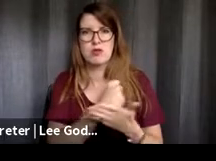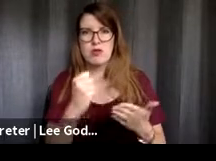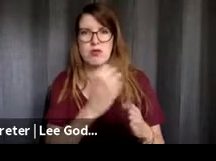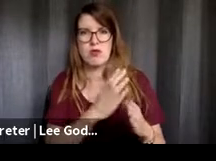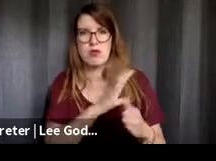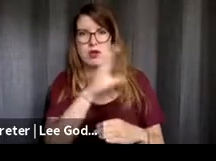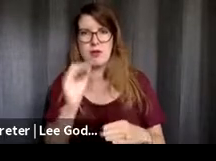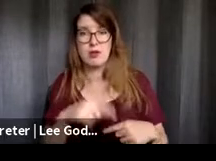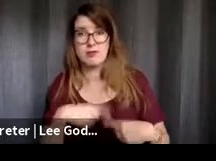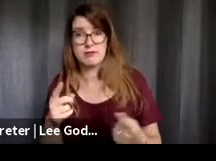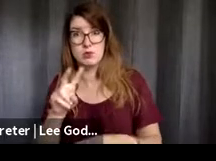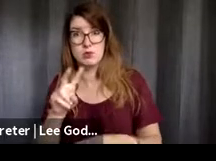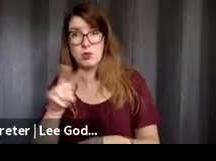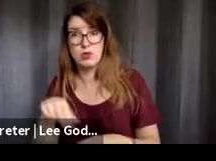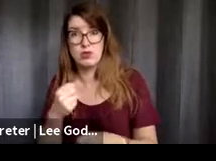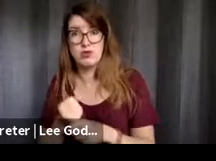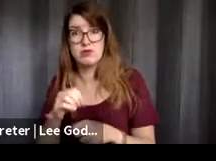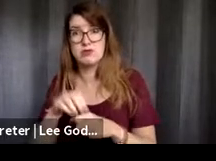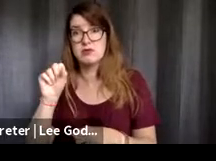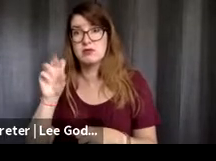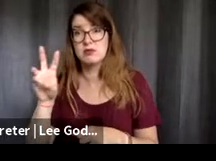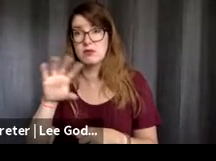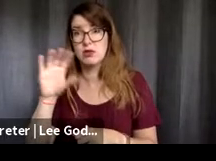career, I spent 22 years in a software company.